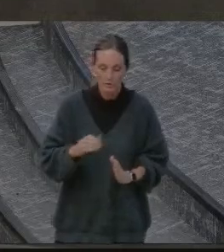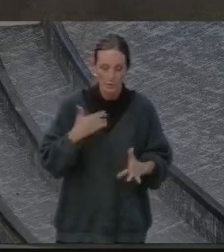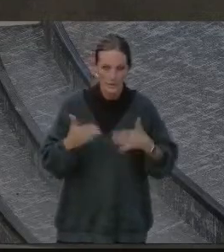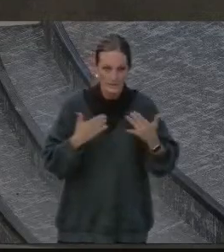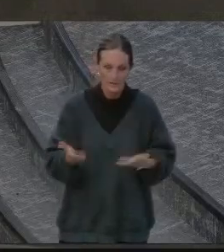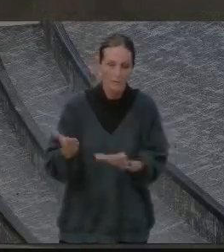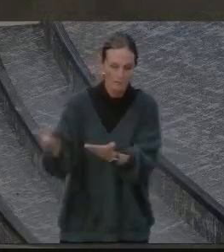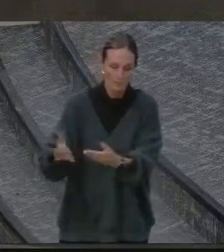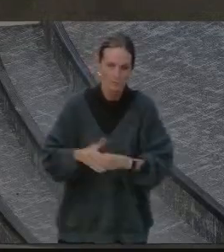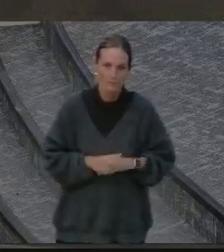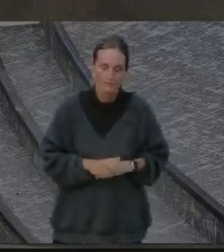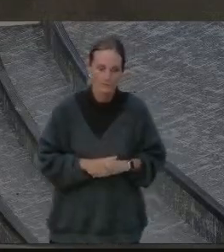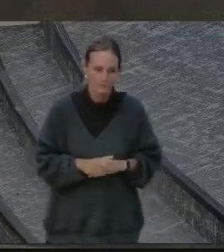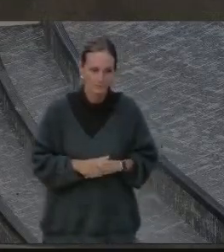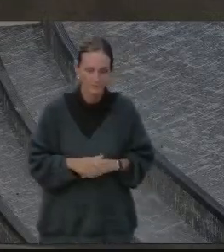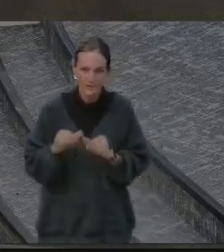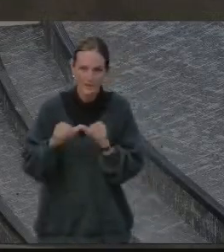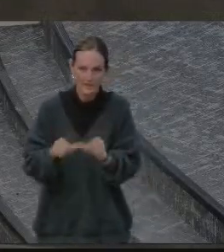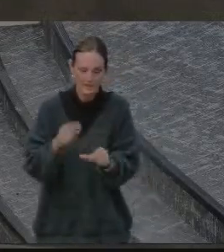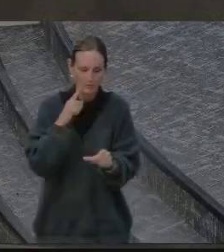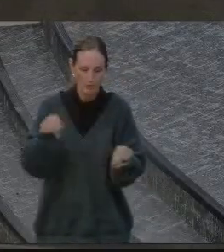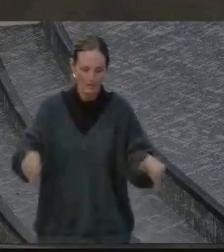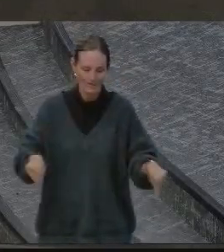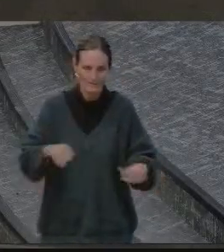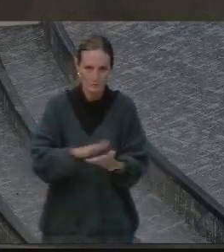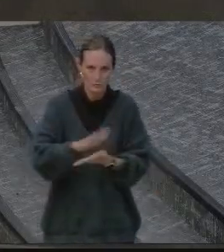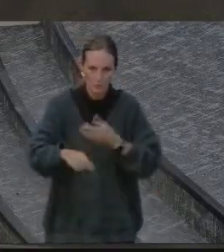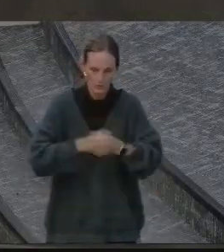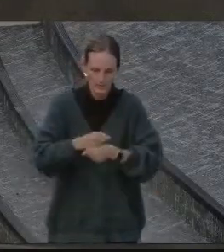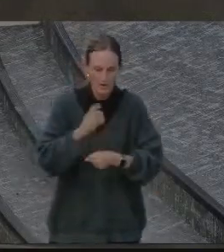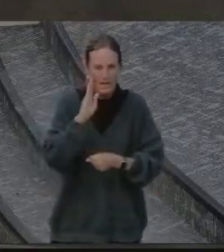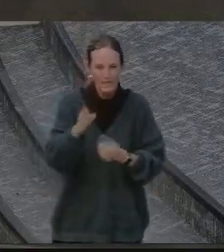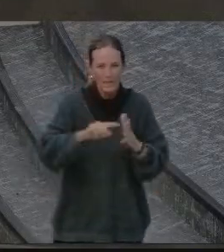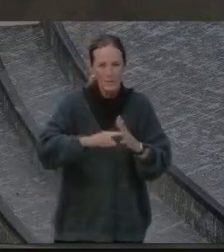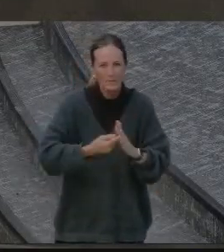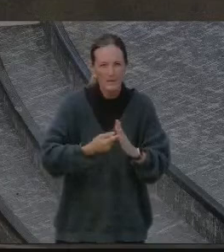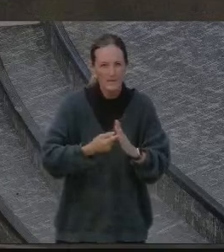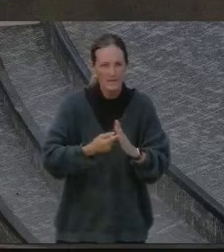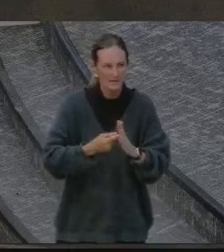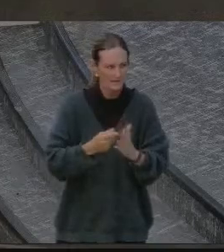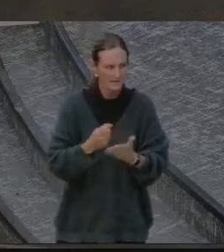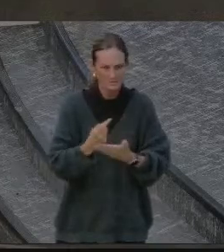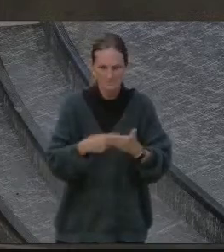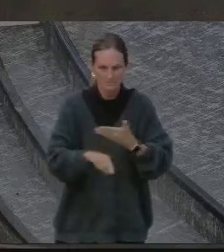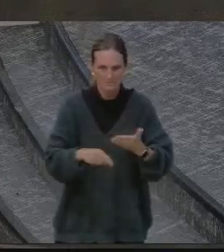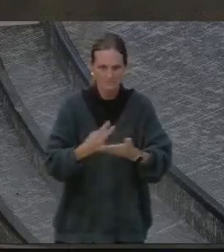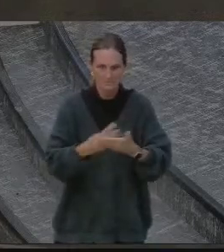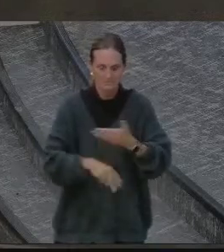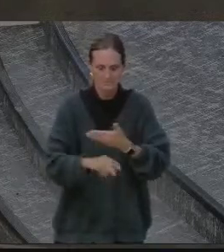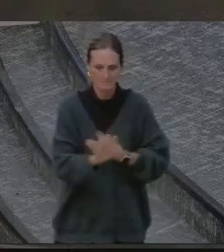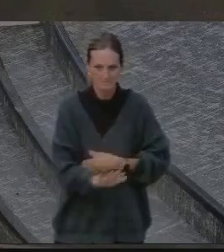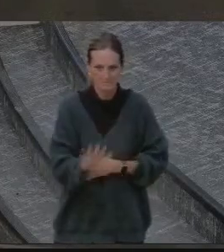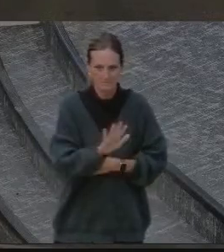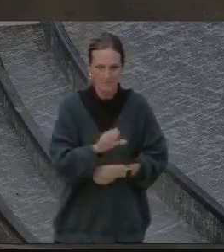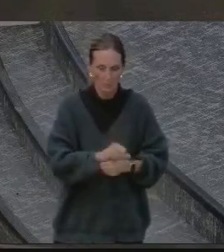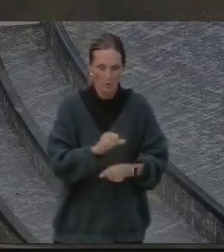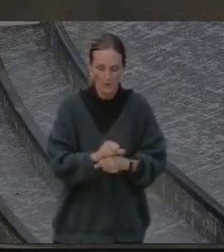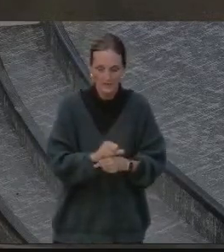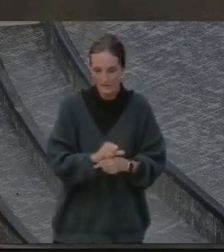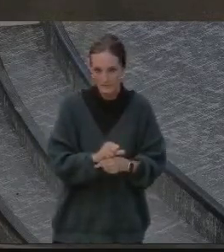to continue that for this school year. They will be beginning in about a week or 2 working in those capacities if they're interested.